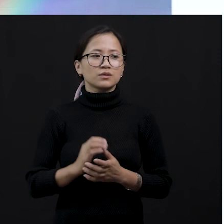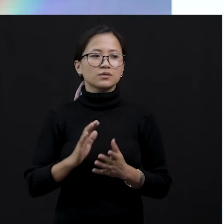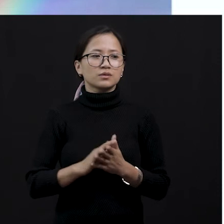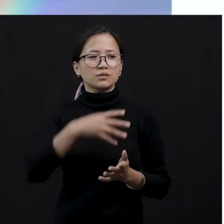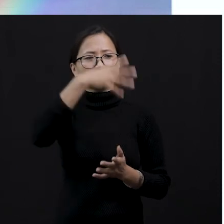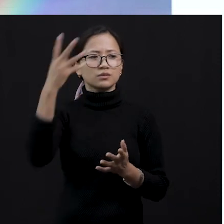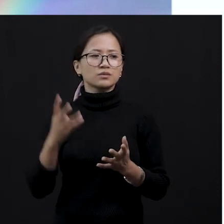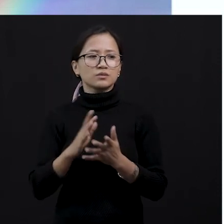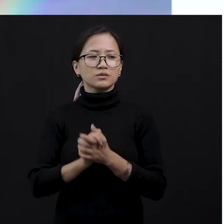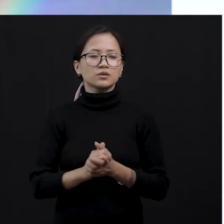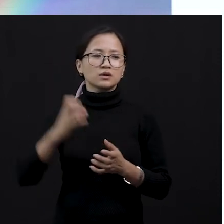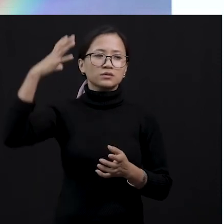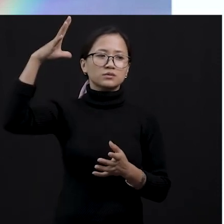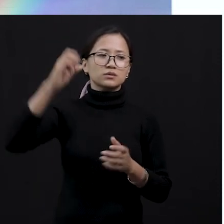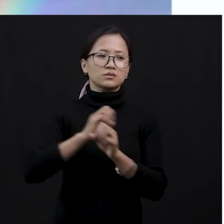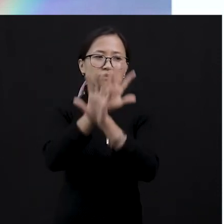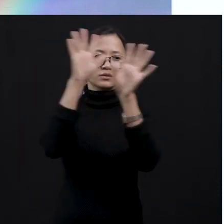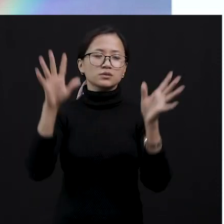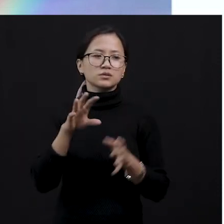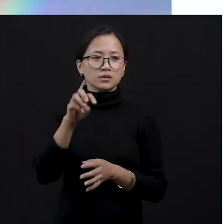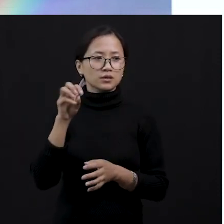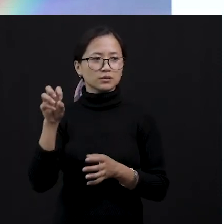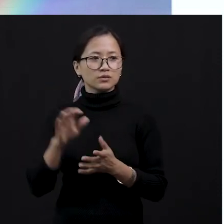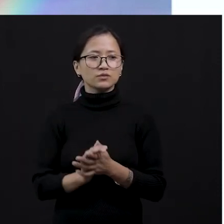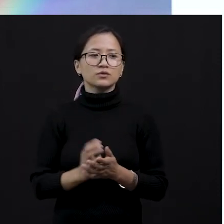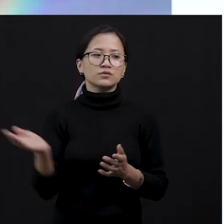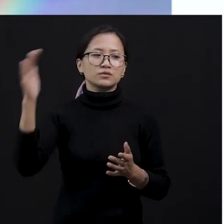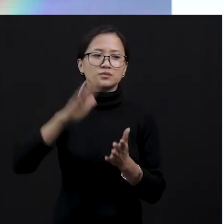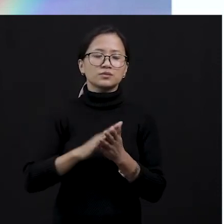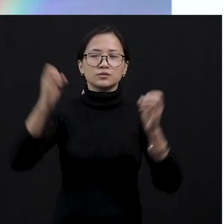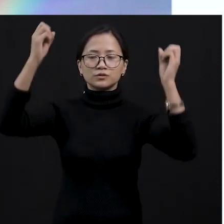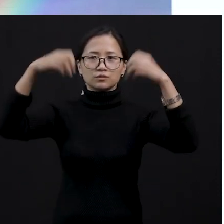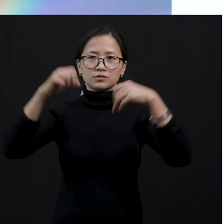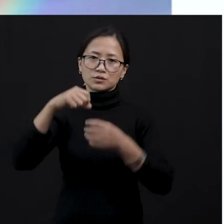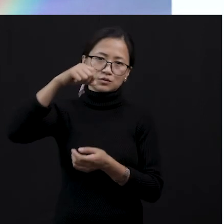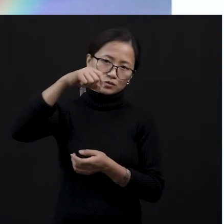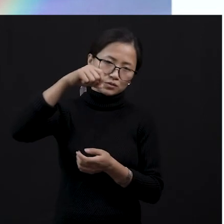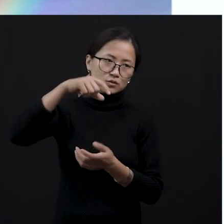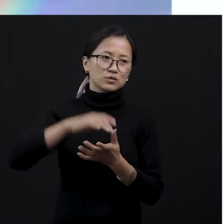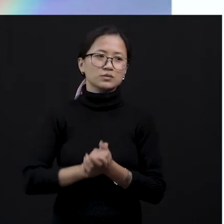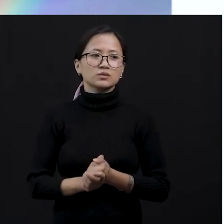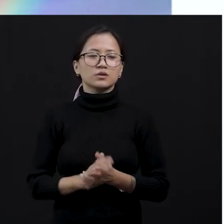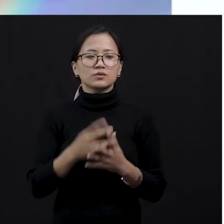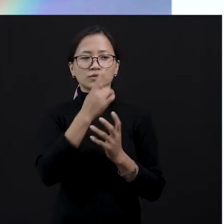when sunlight is scattered from raindrops into the eyes of the observer. Okay, that